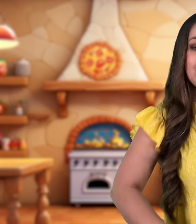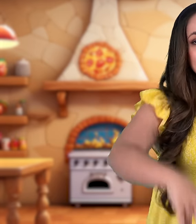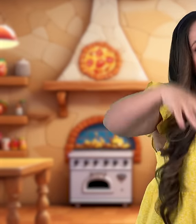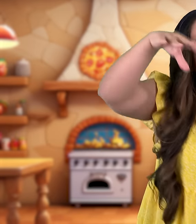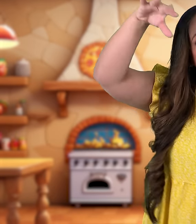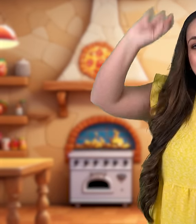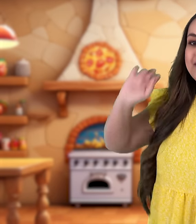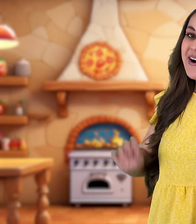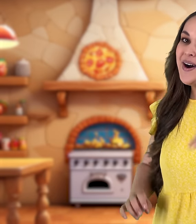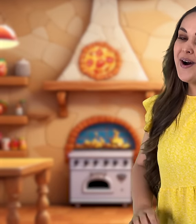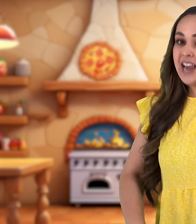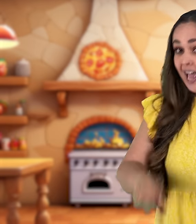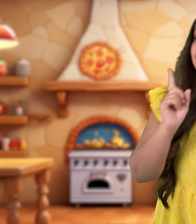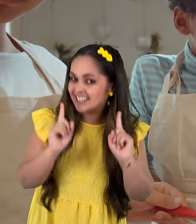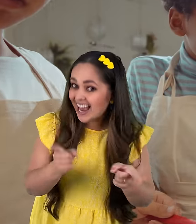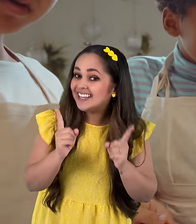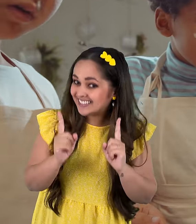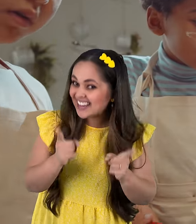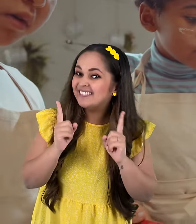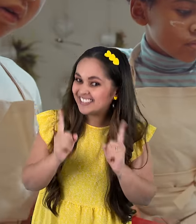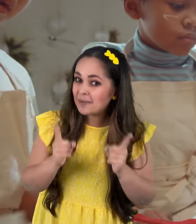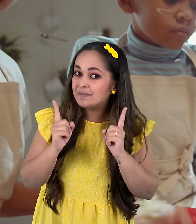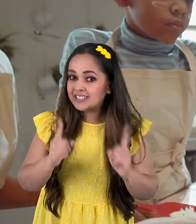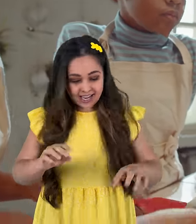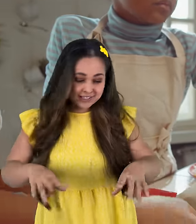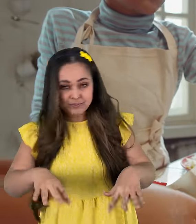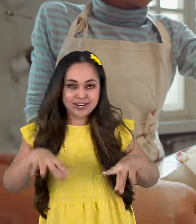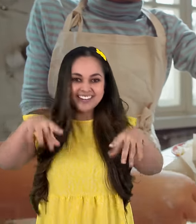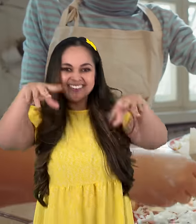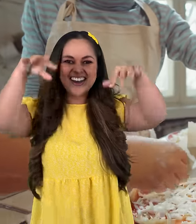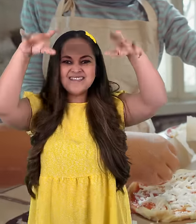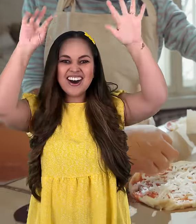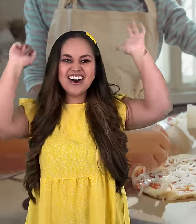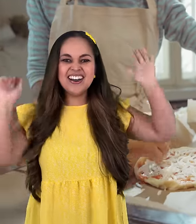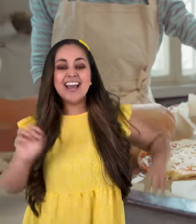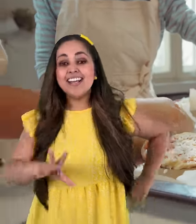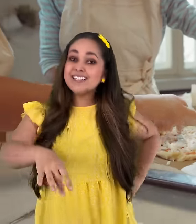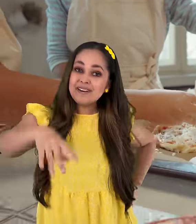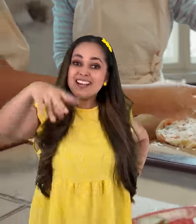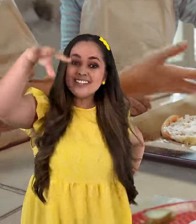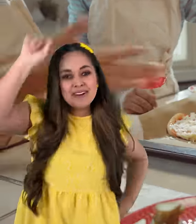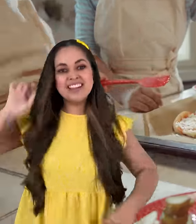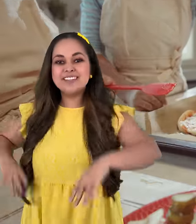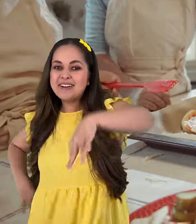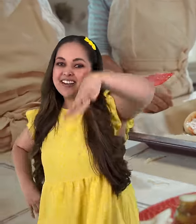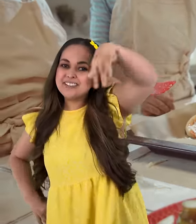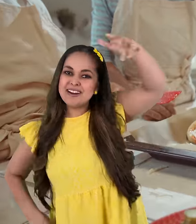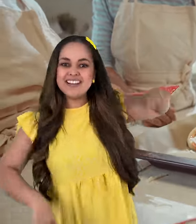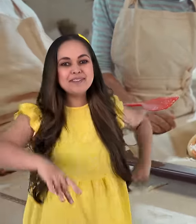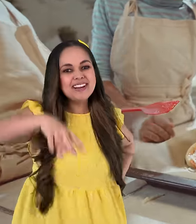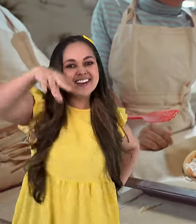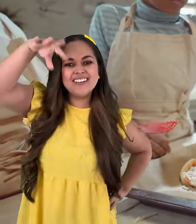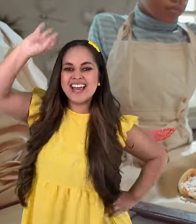sprinkle, sprinkle, sprinkle them on. You take some toppings and sprinkle them on. Sprinkle, sprinkle,